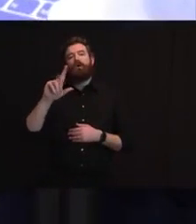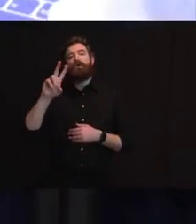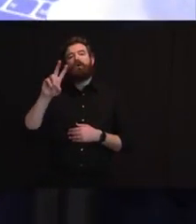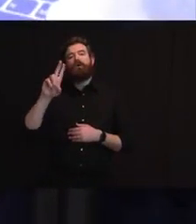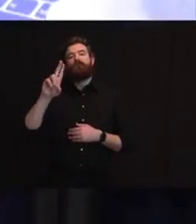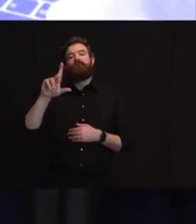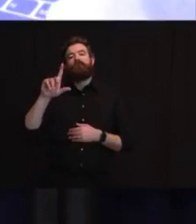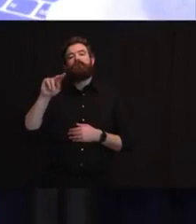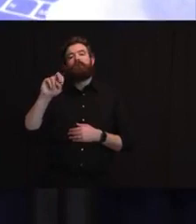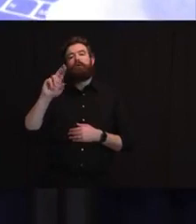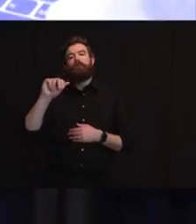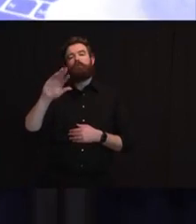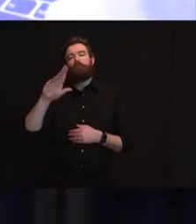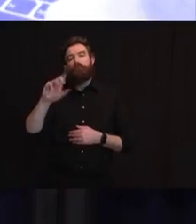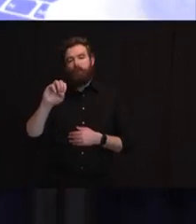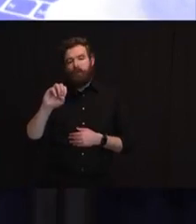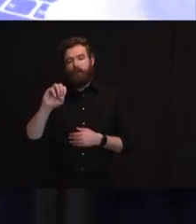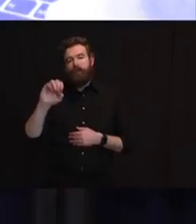prioritization purposes.